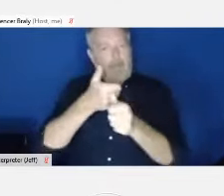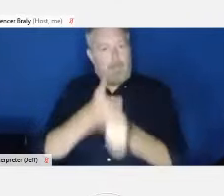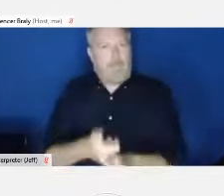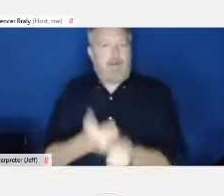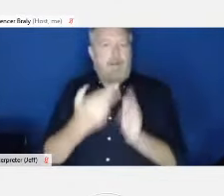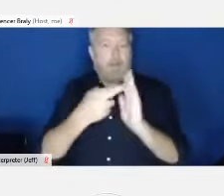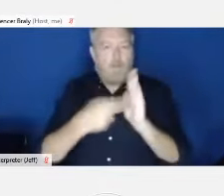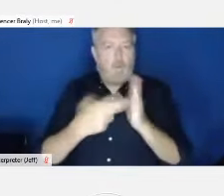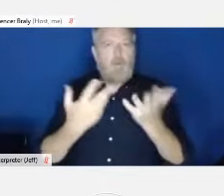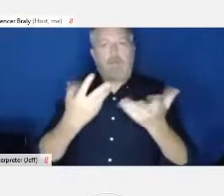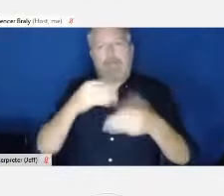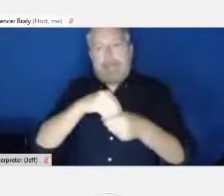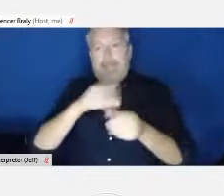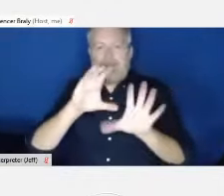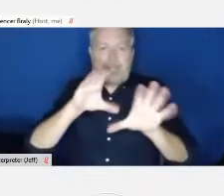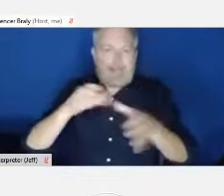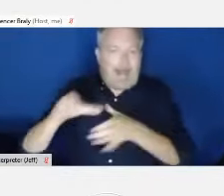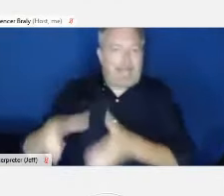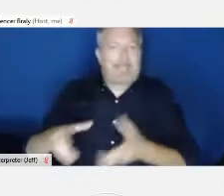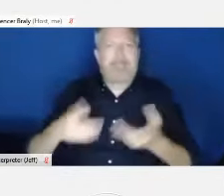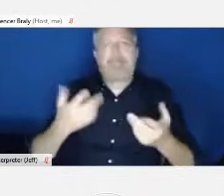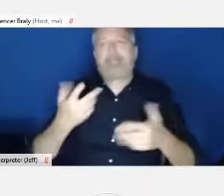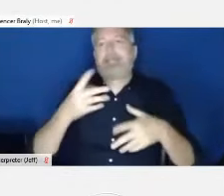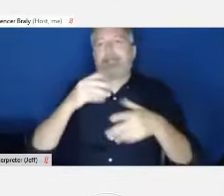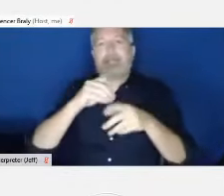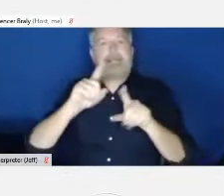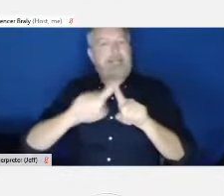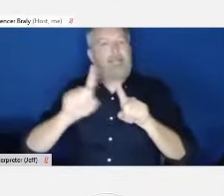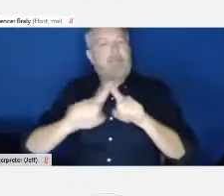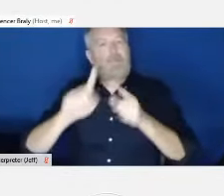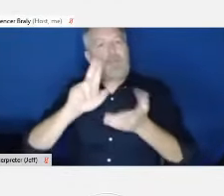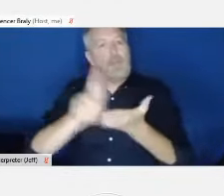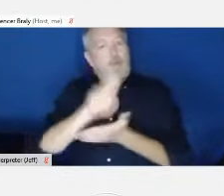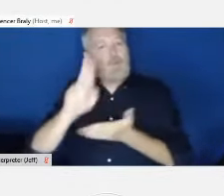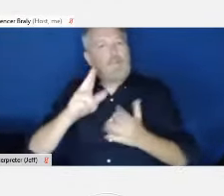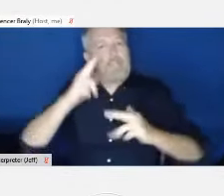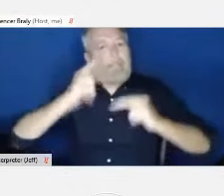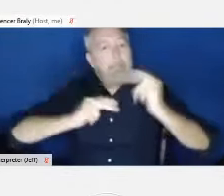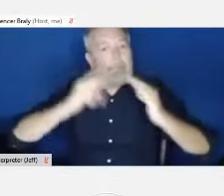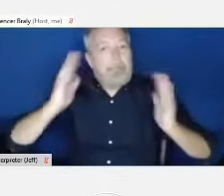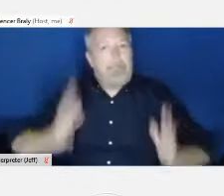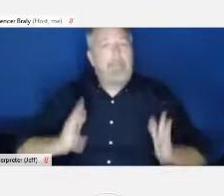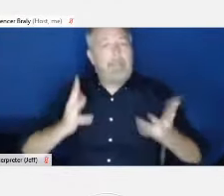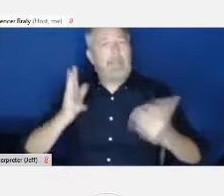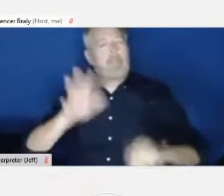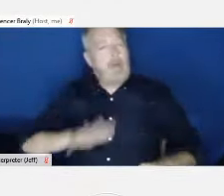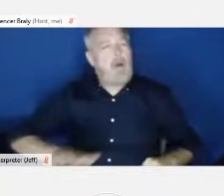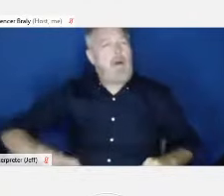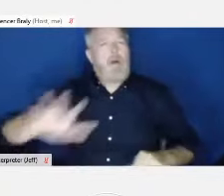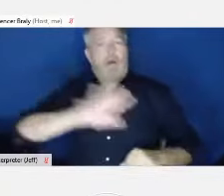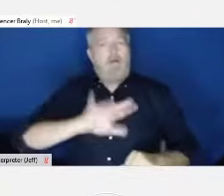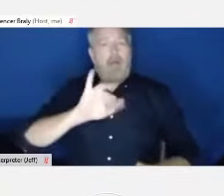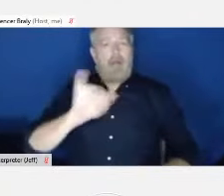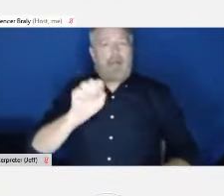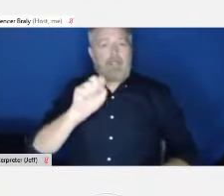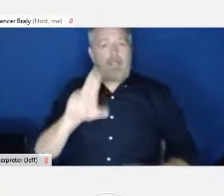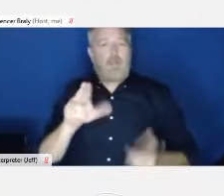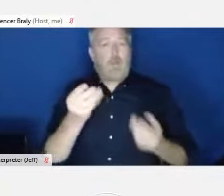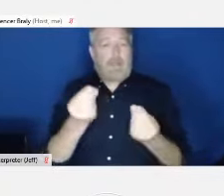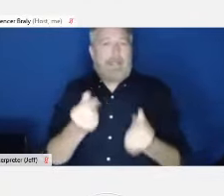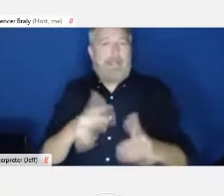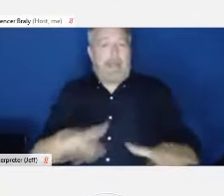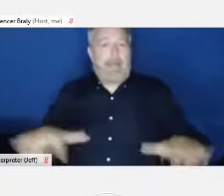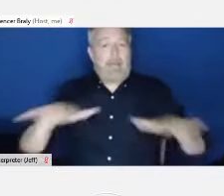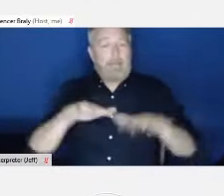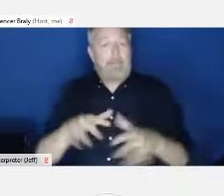in classes, in university facilities, and spaces across campus. When we look at